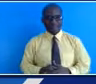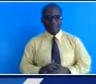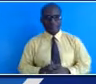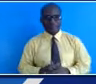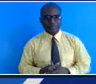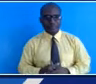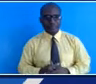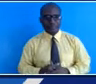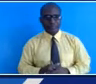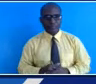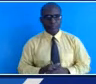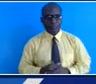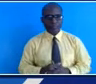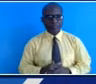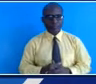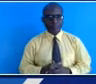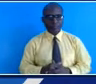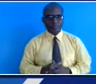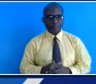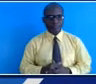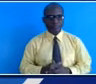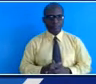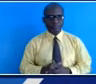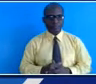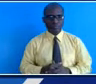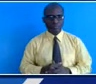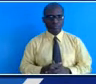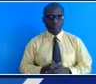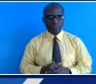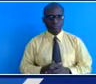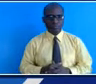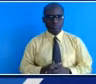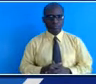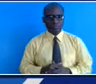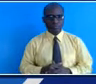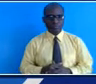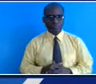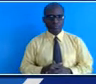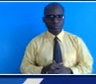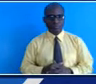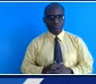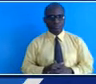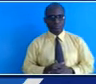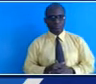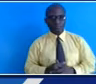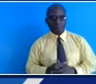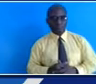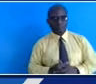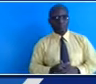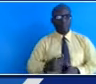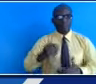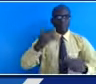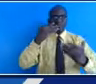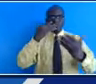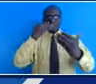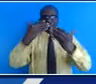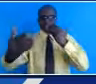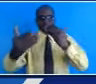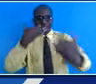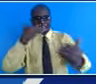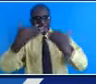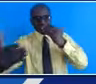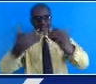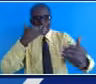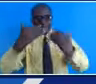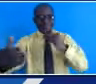Well, thank you very much, County Executive Latimer, for inviting us here today to be representing all of the